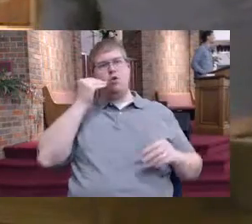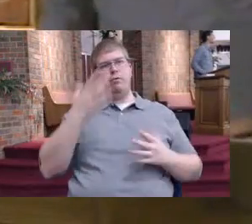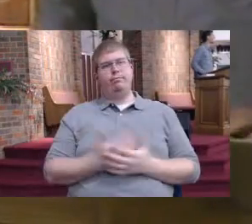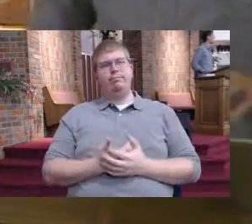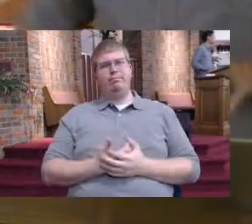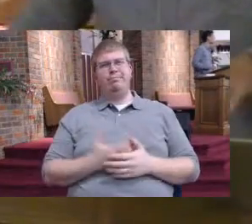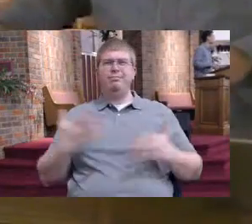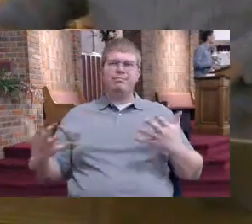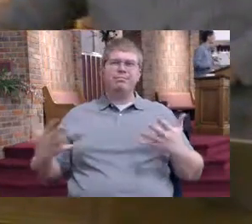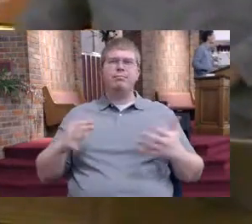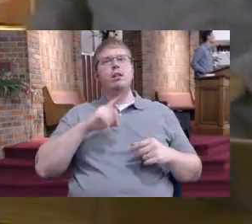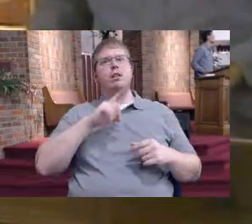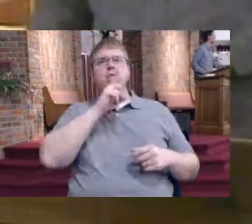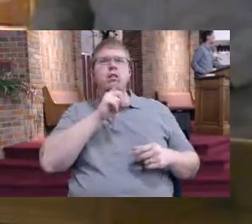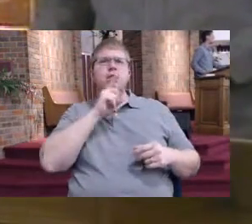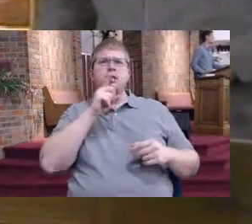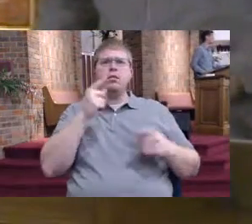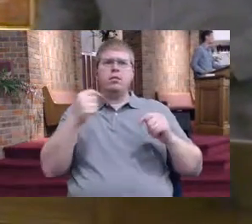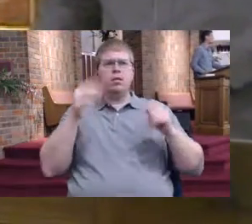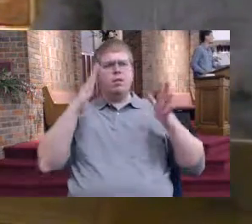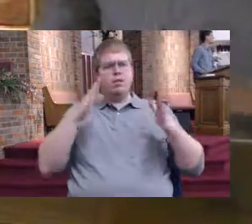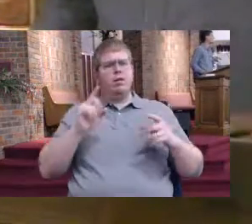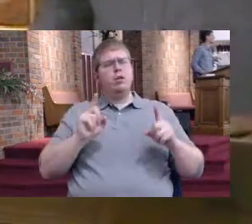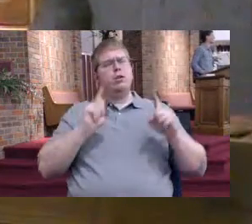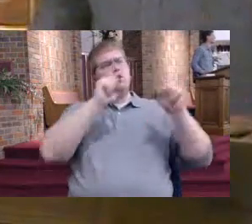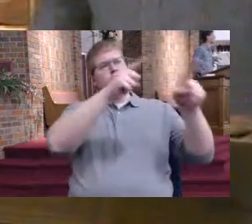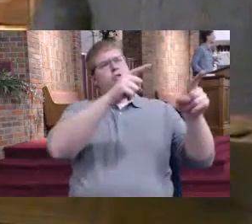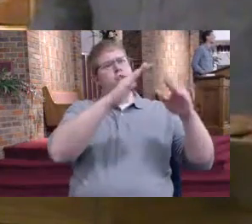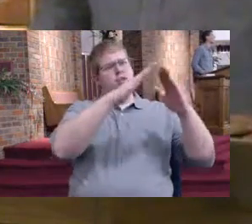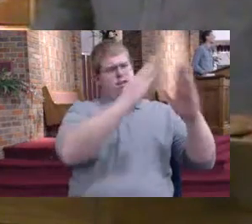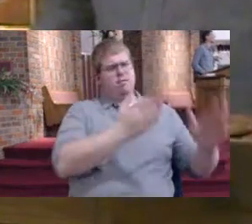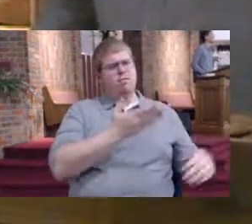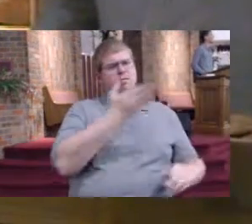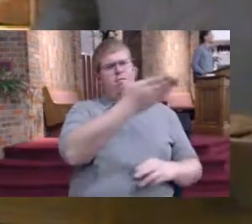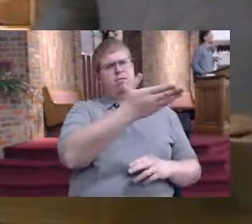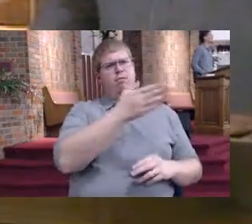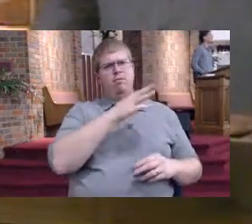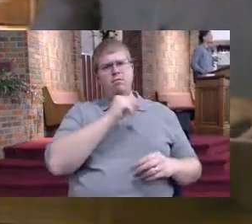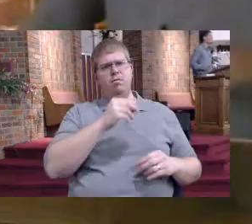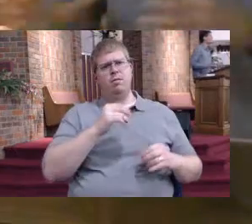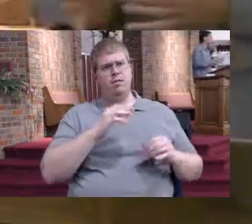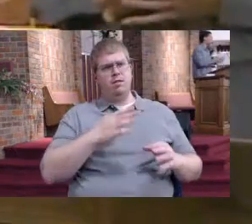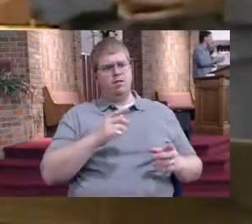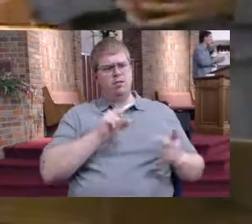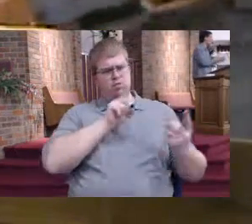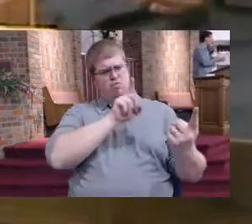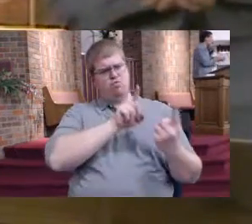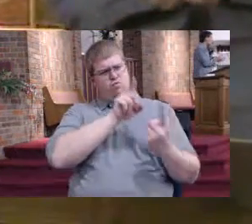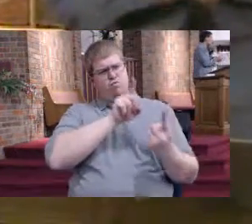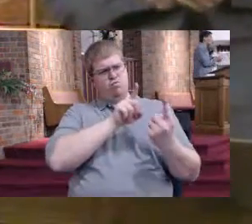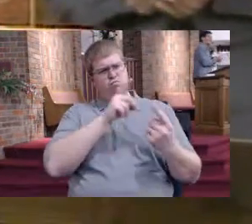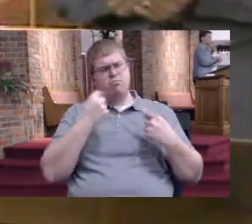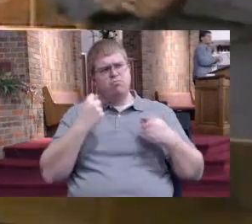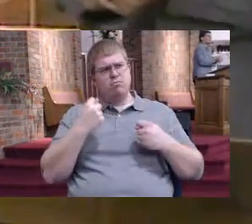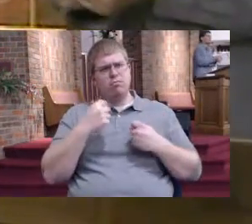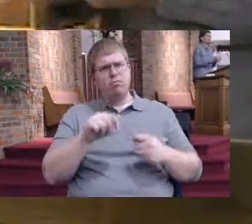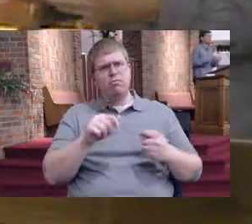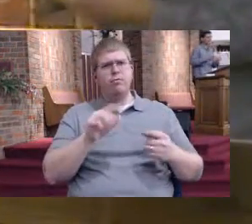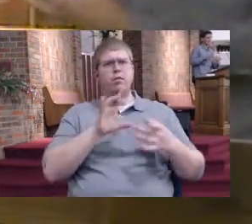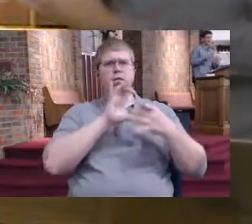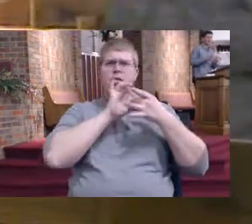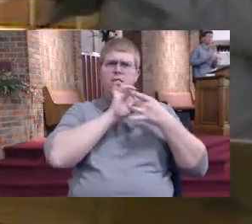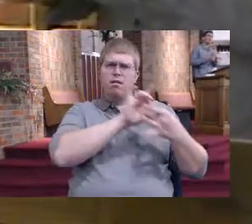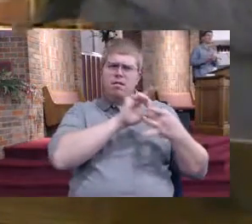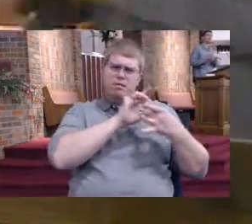few months, getting to know people and going to their houses and spending time with them one-on-one in order to build relationships and then figure